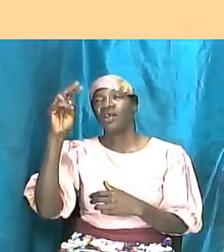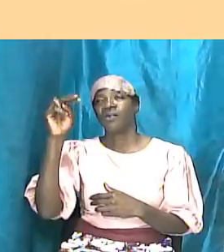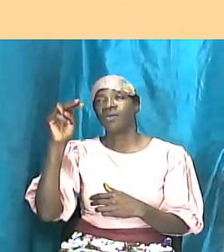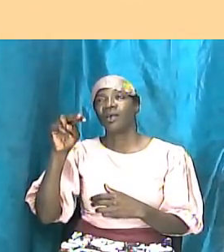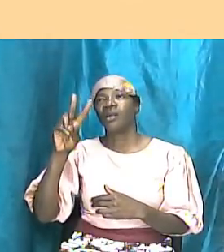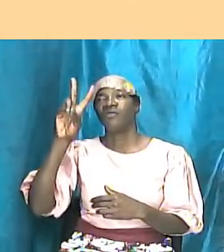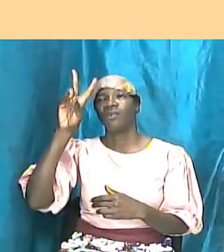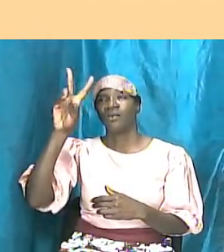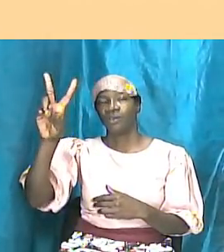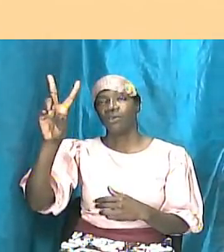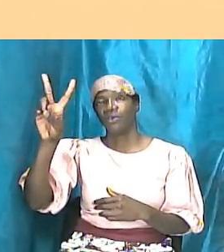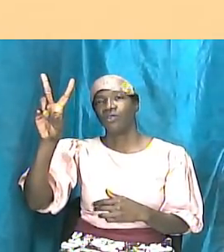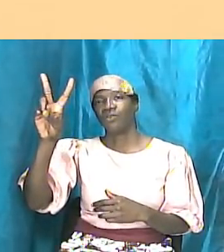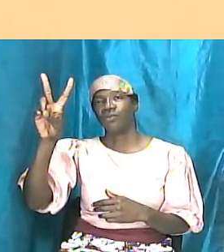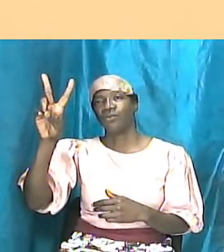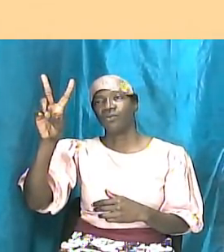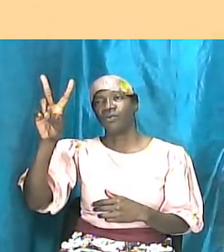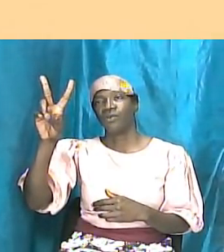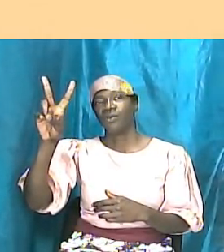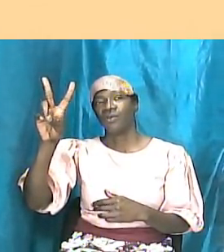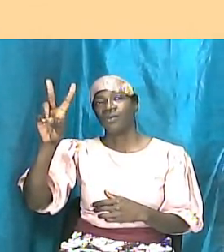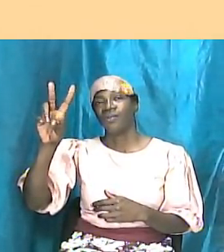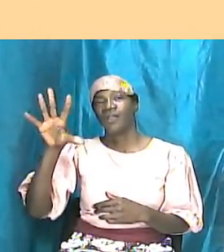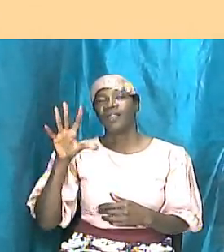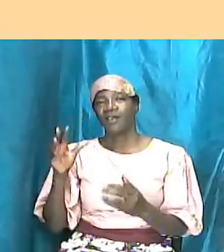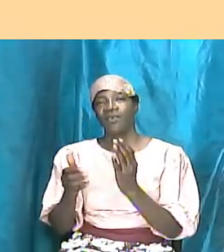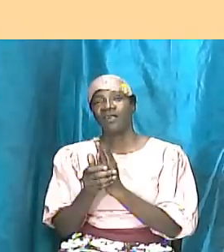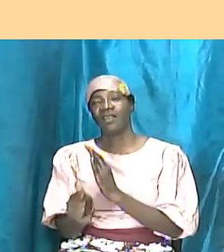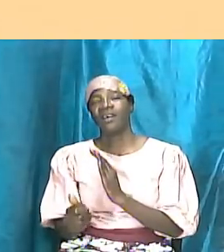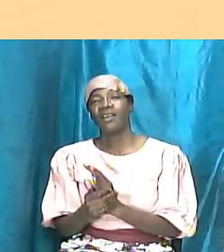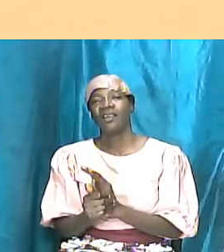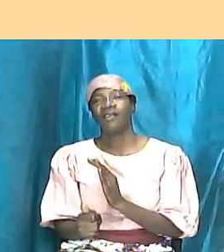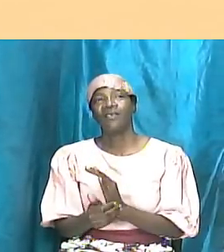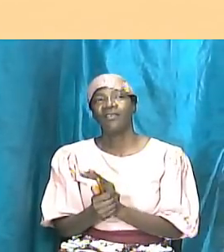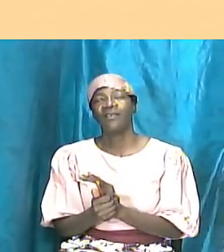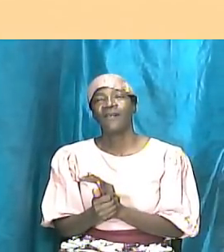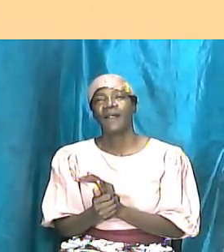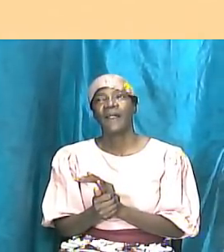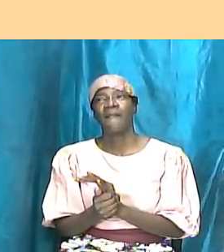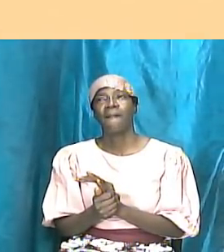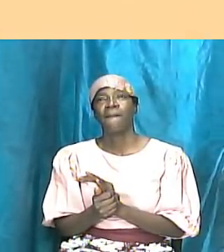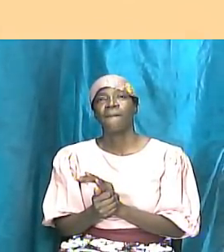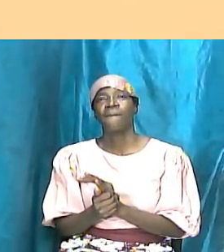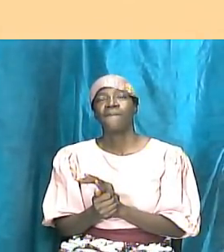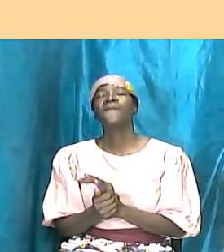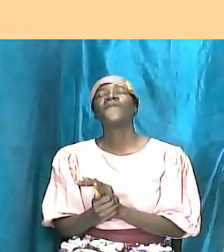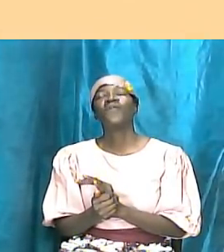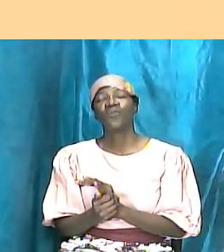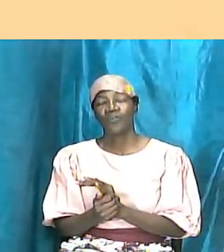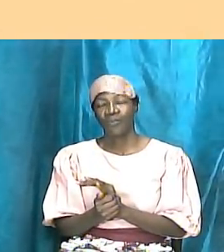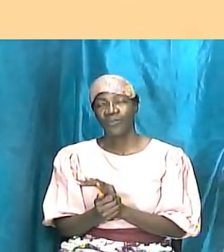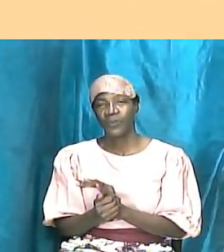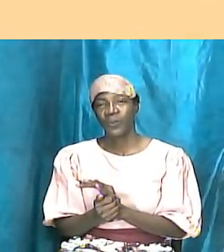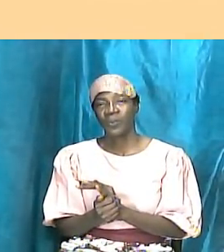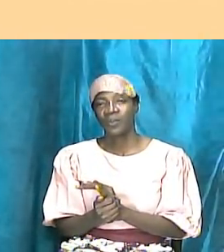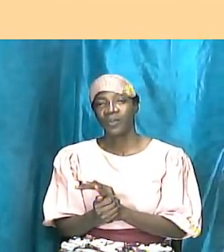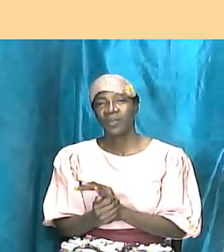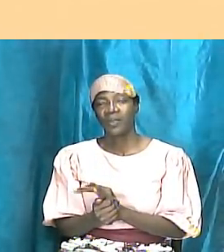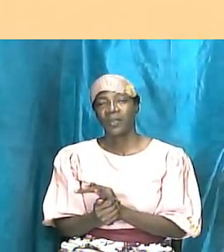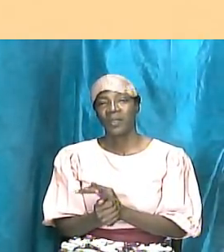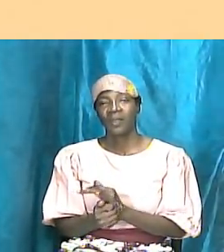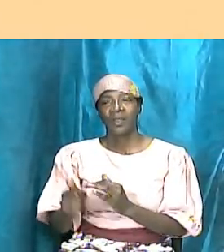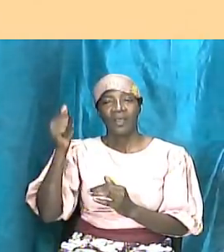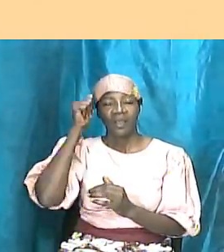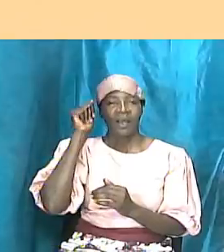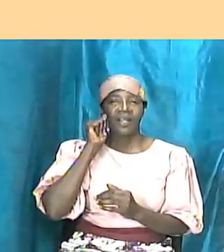2,000. So maybe once you're over 12, you are going to be considered adult. But children under 12, 2,000. Adults,